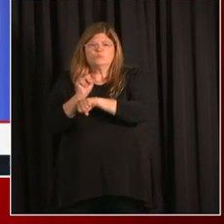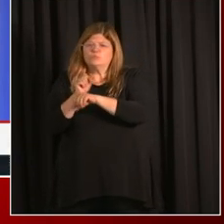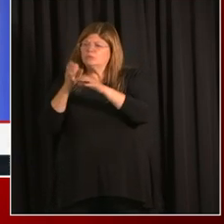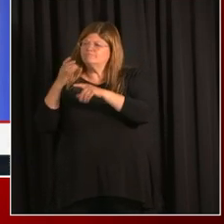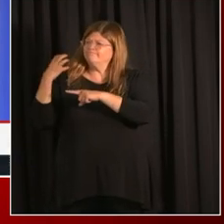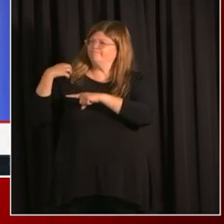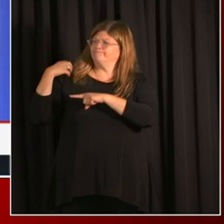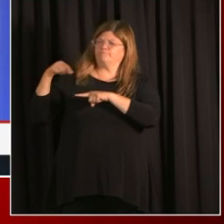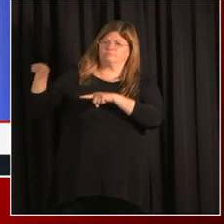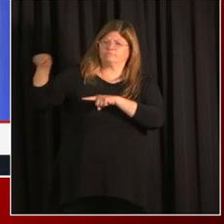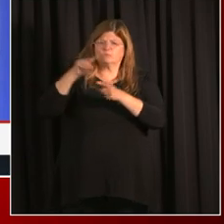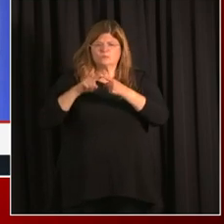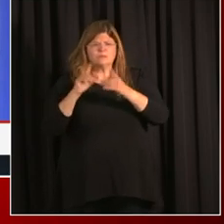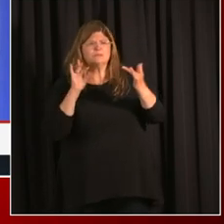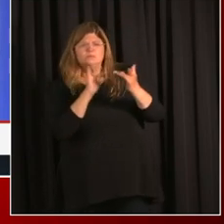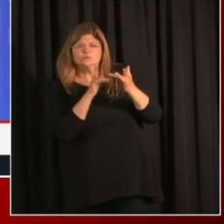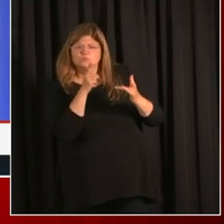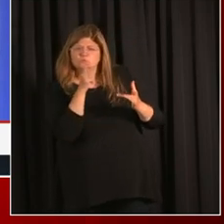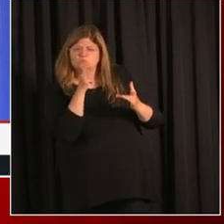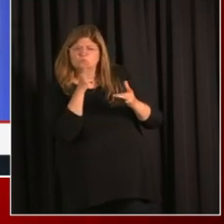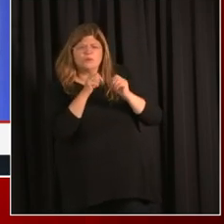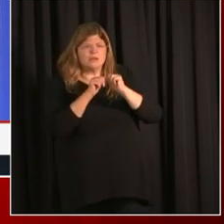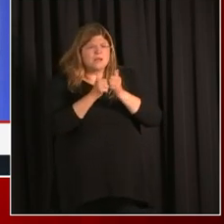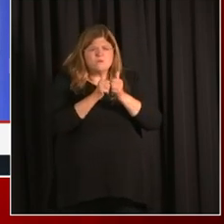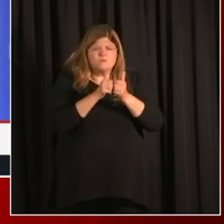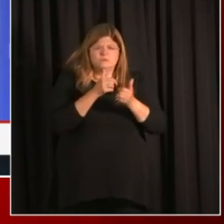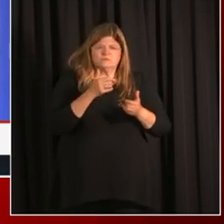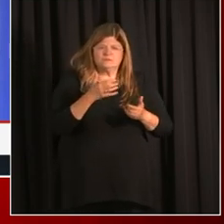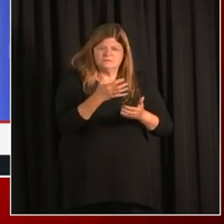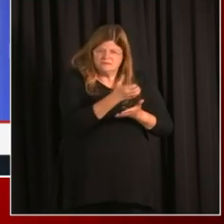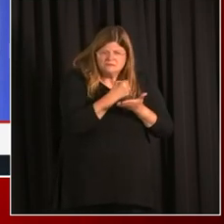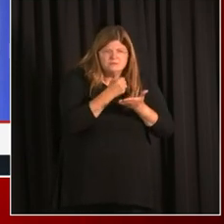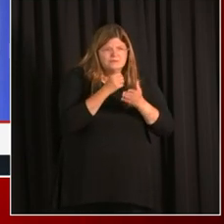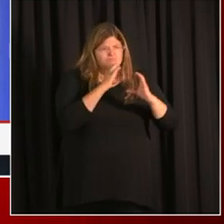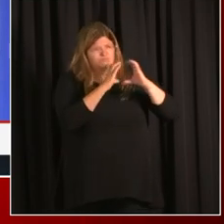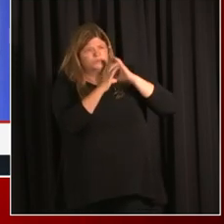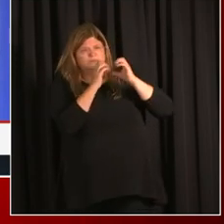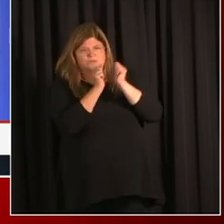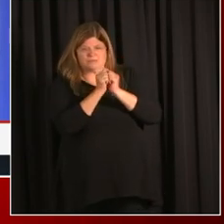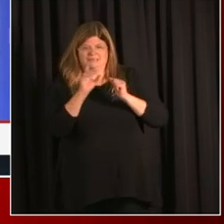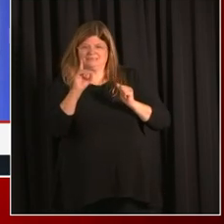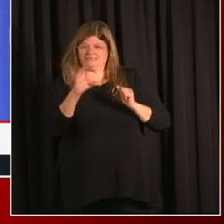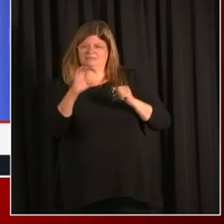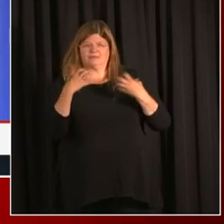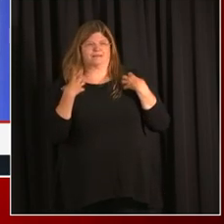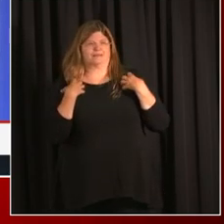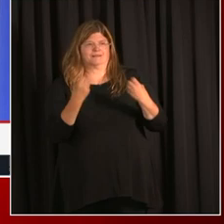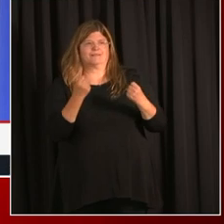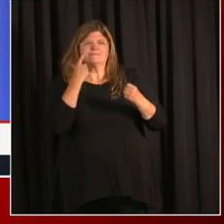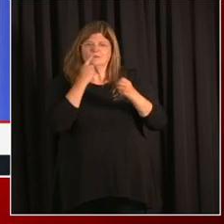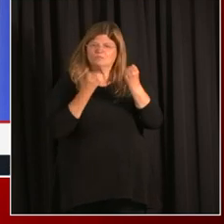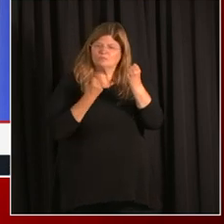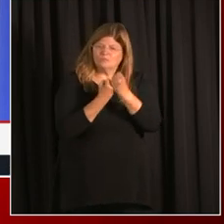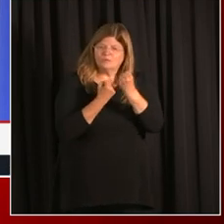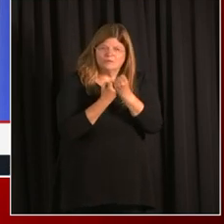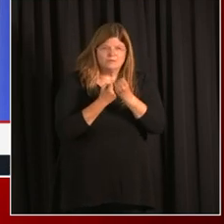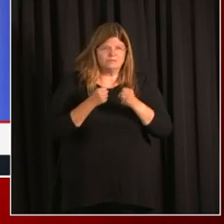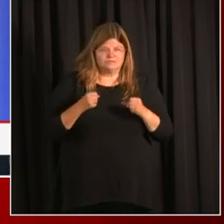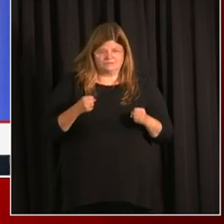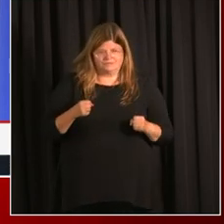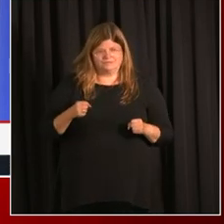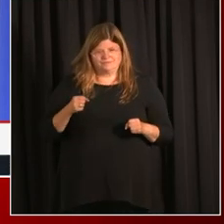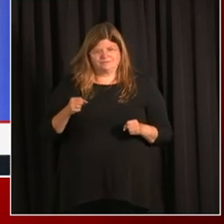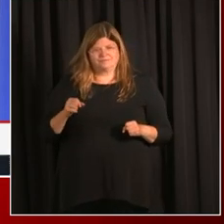contact if they are sick, and for you all to know how to communicate with DC Health if you need support with knowing how to deal